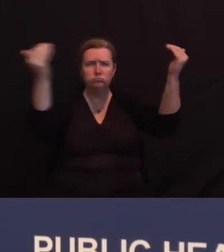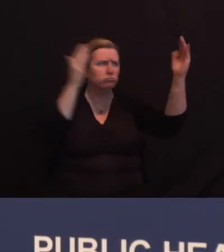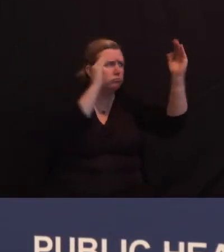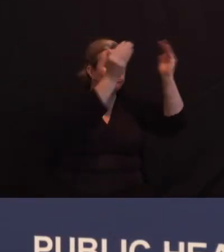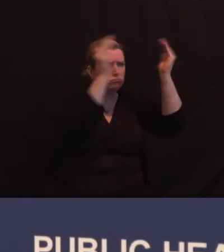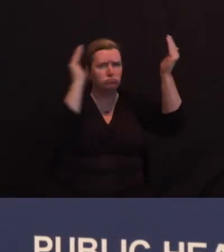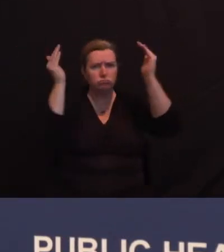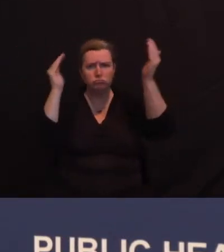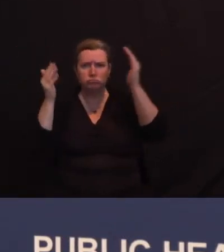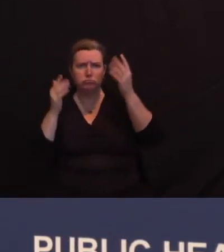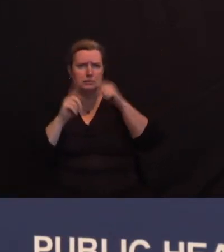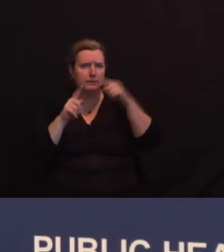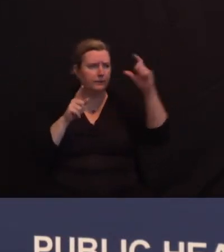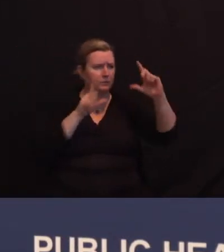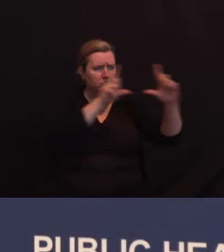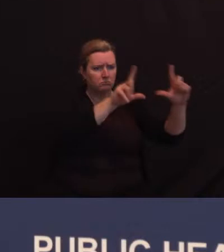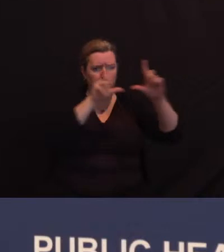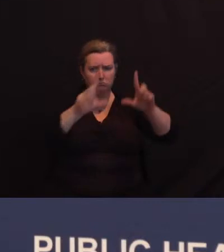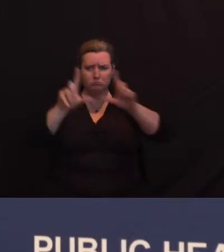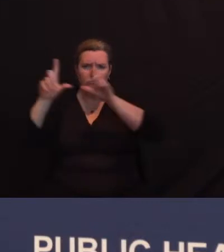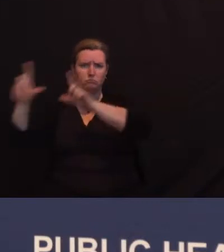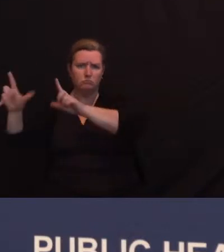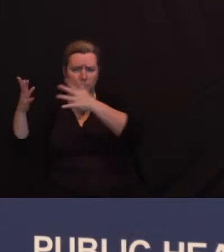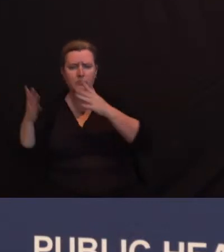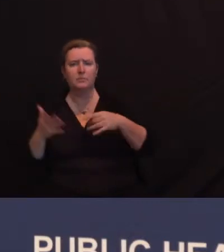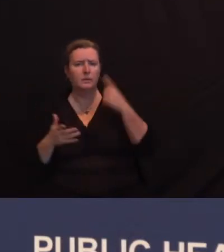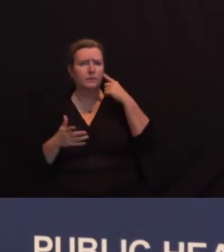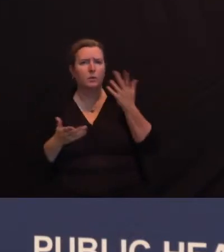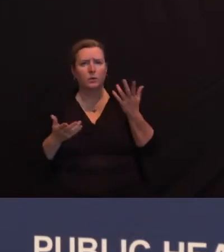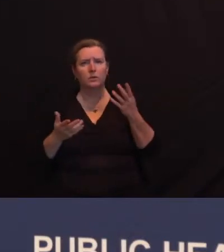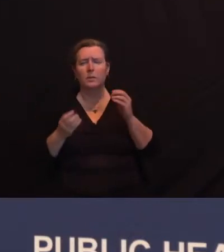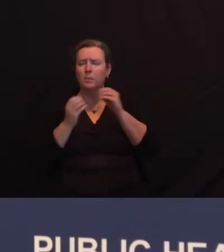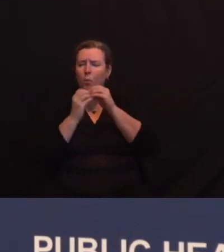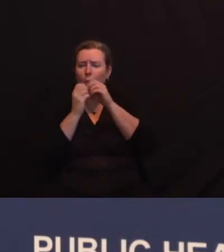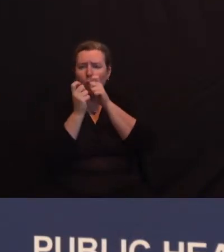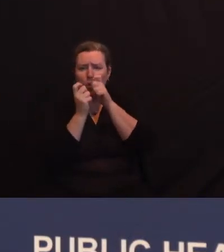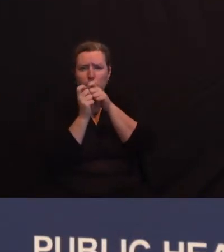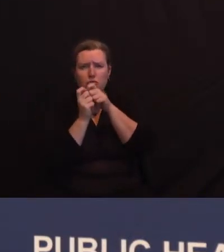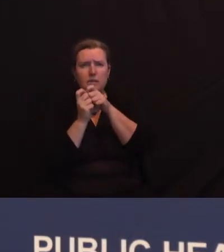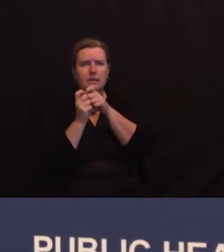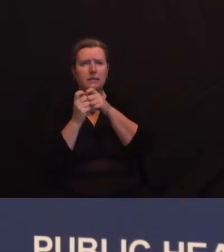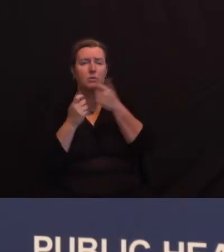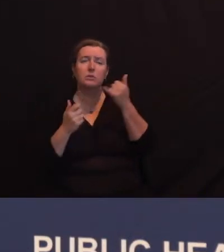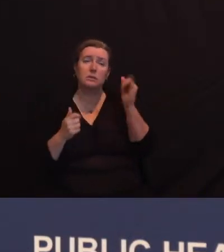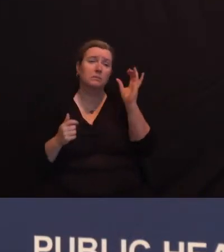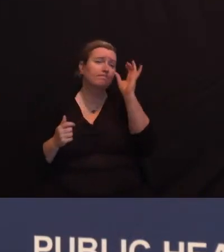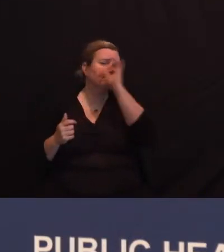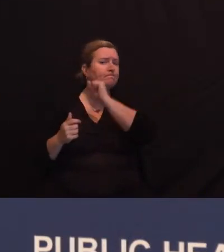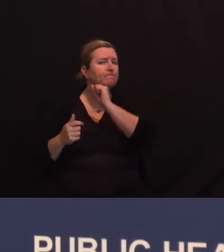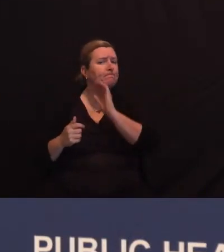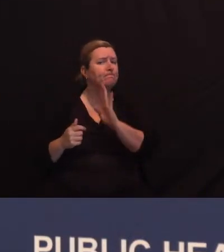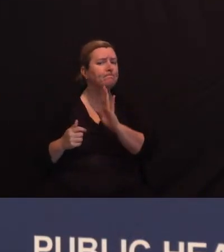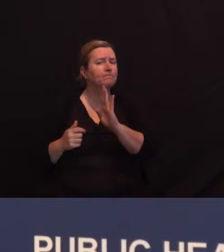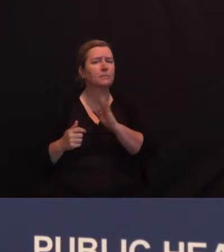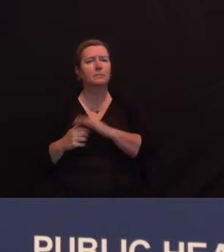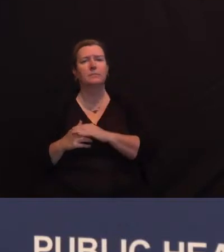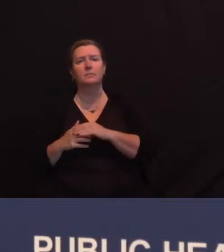it gives them a little bit more of an accurate guesstimate. And some of those models